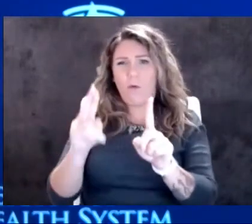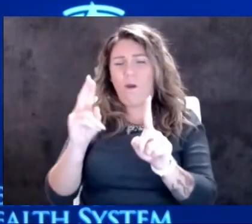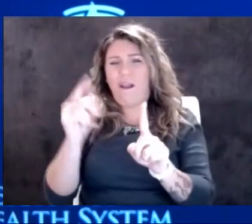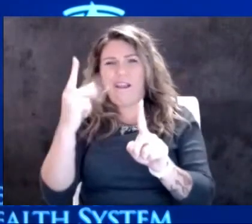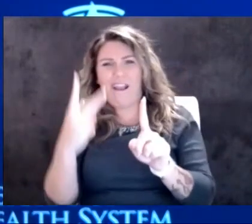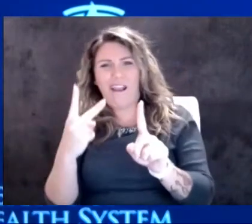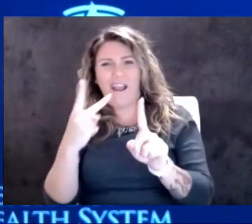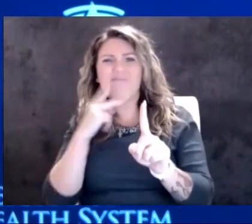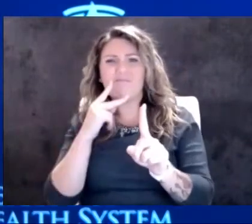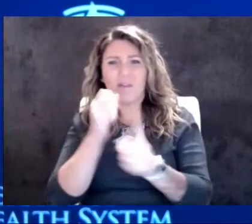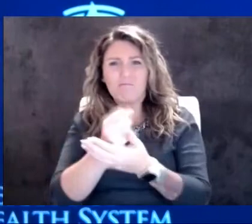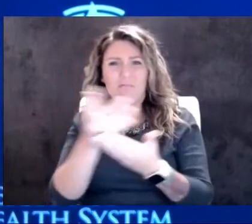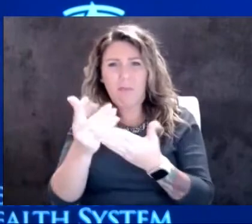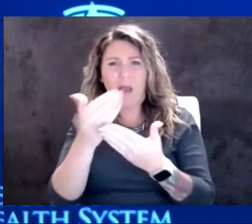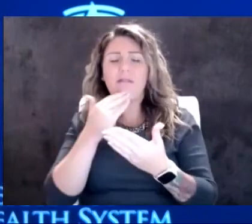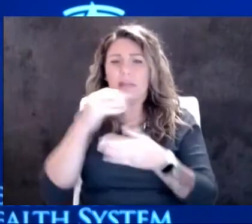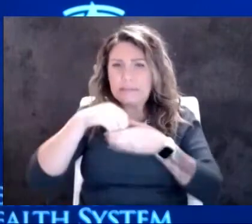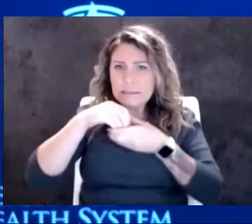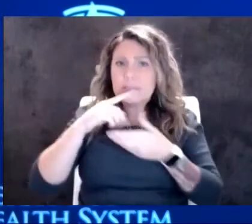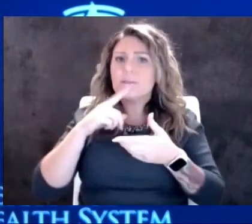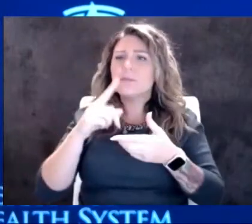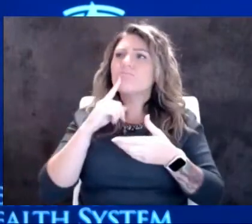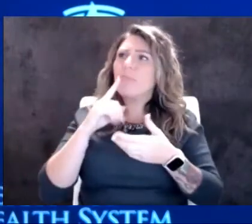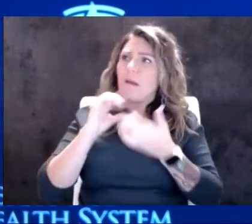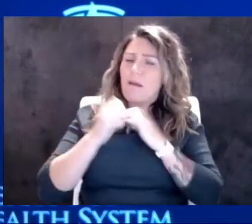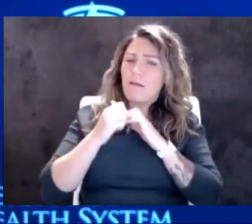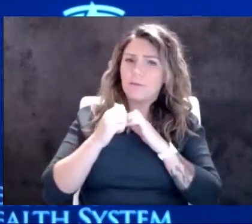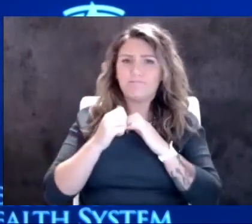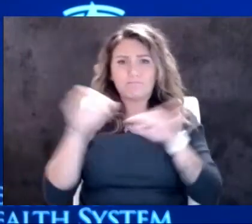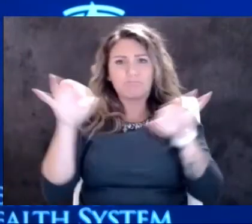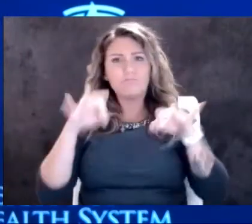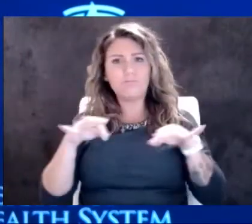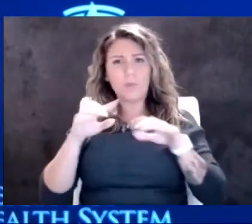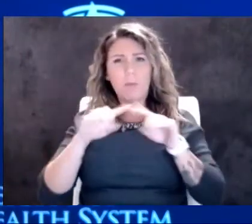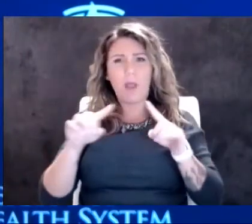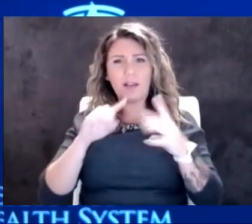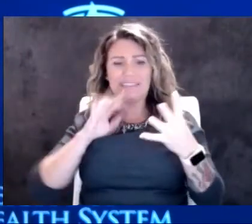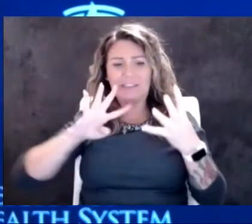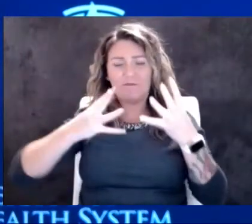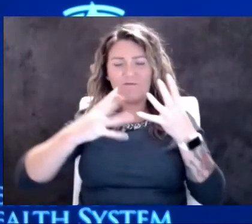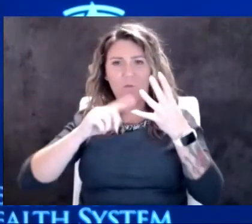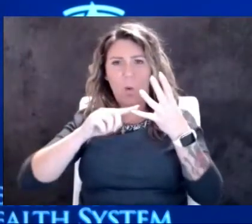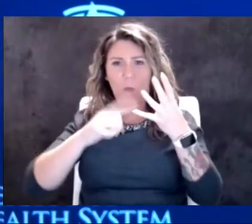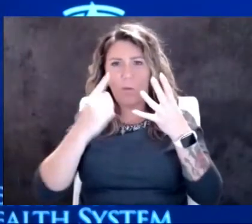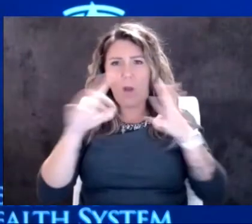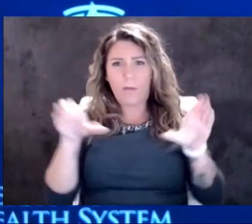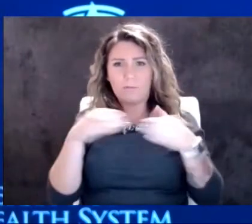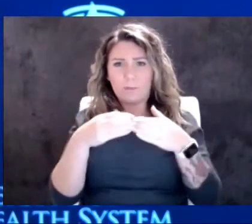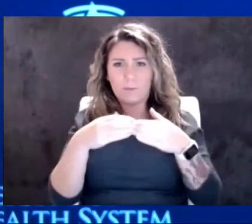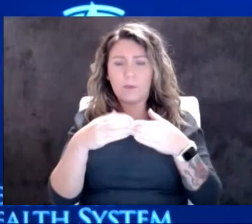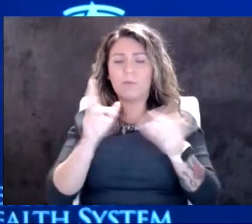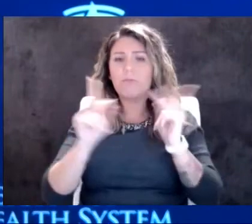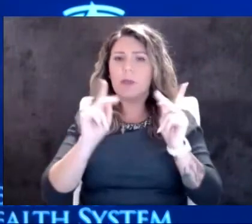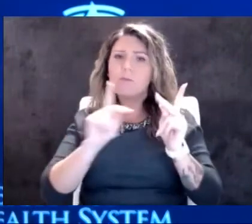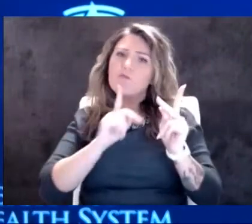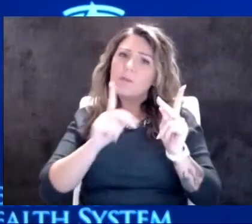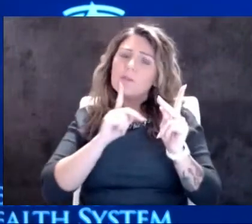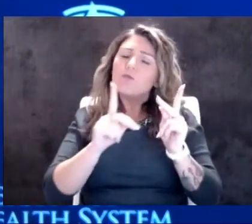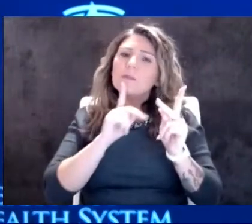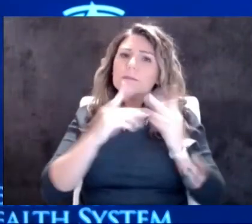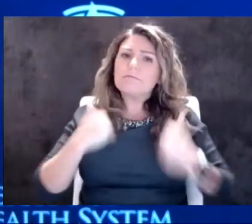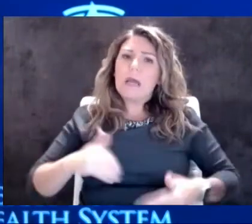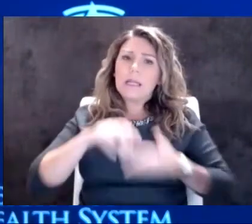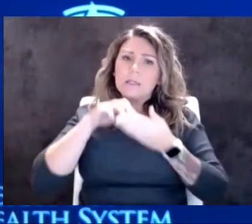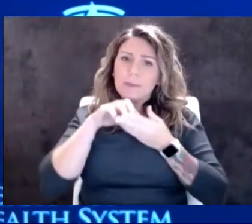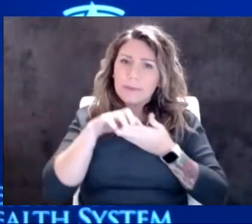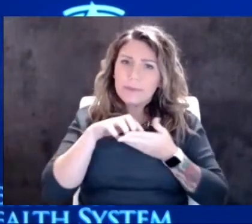did, thinking, okay, how are we going to explain it? But I think it's a 4th in a series for people who are really immunocompromised. So you're really going to get 4